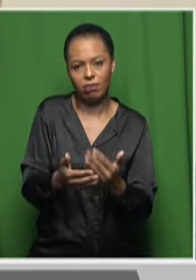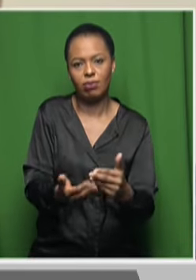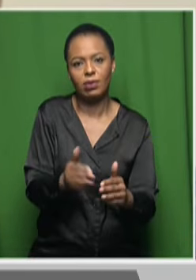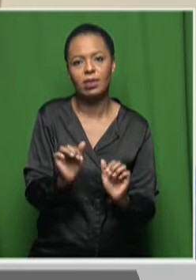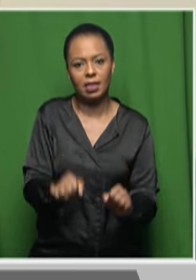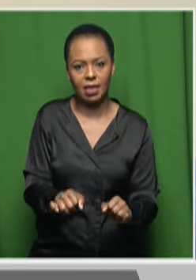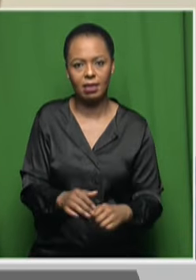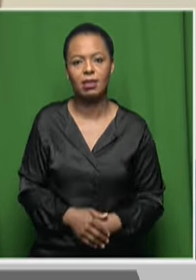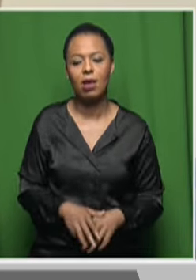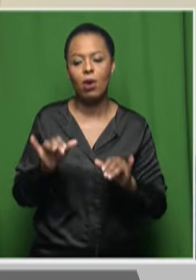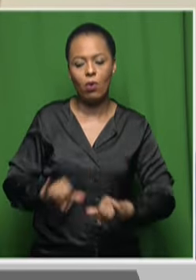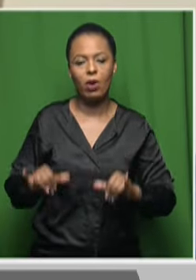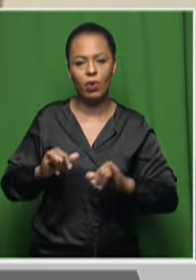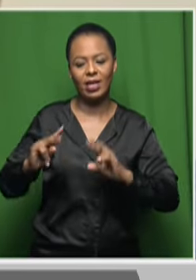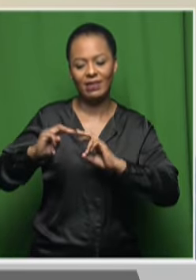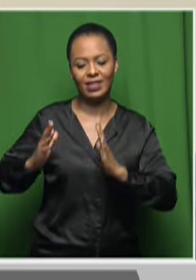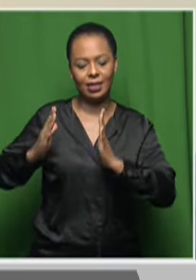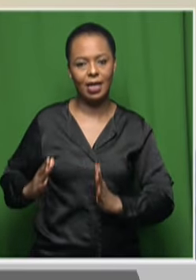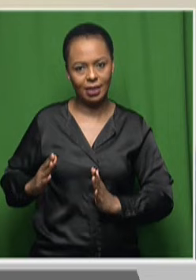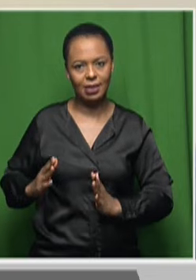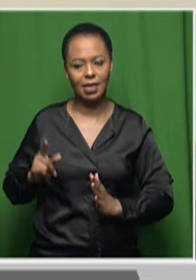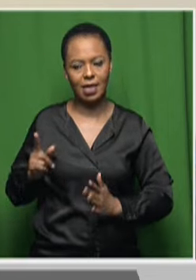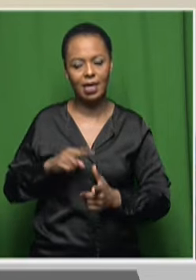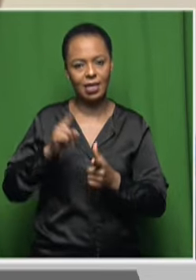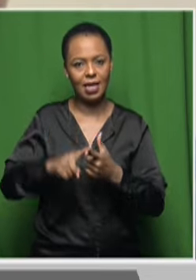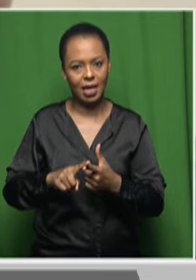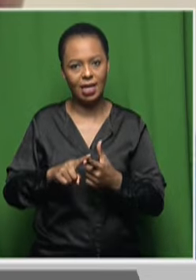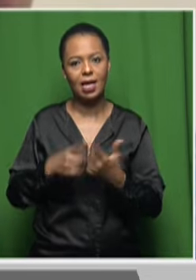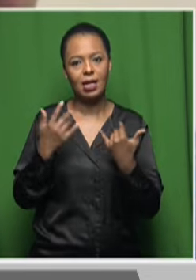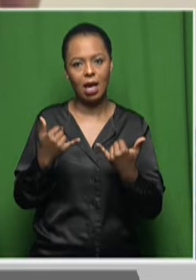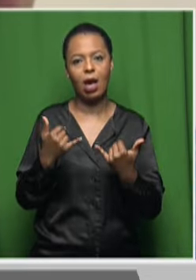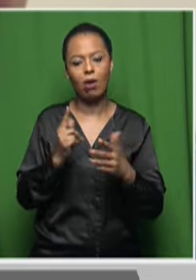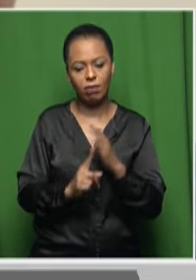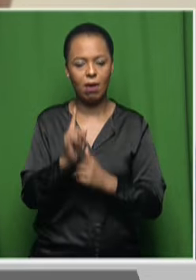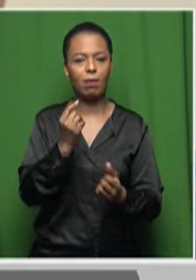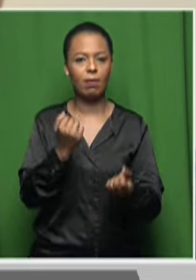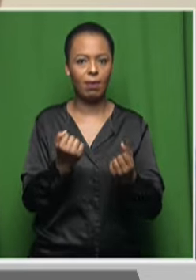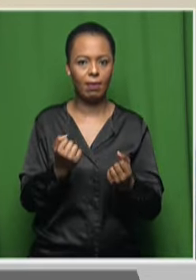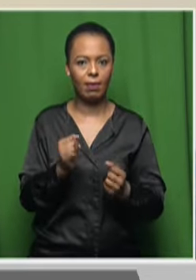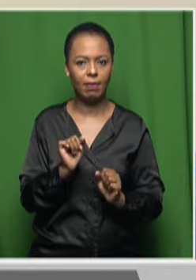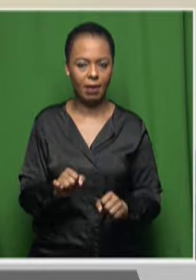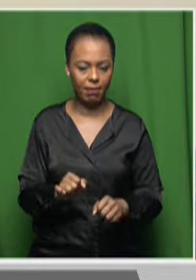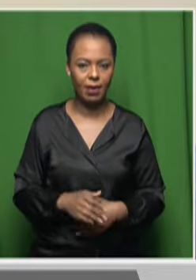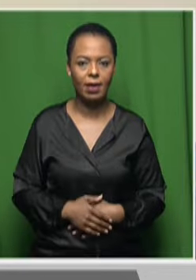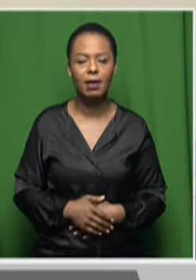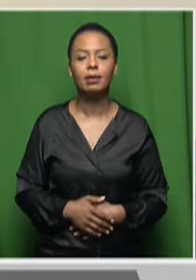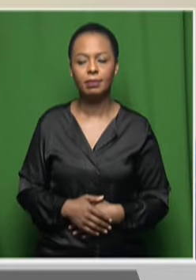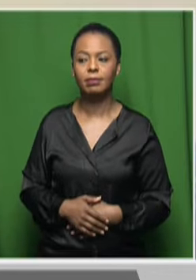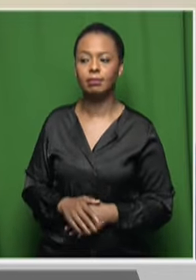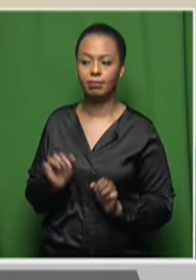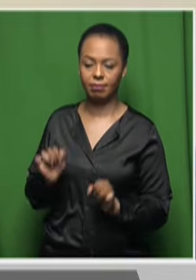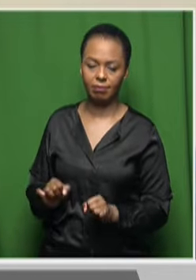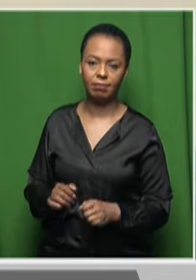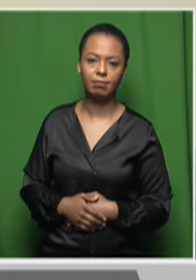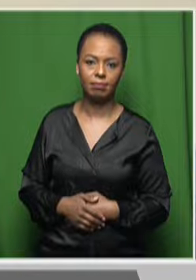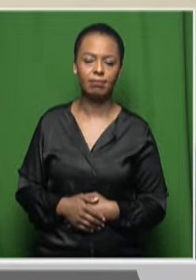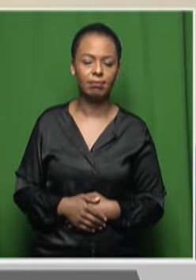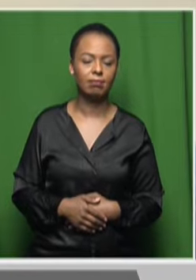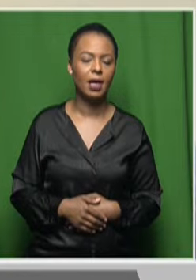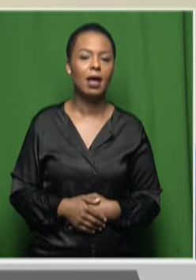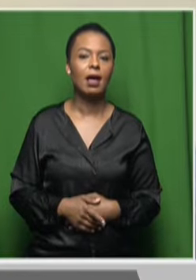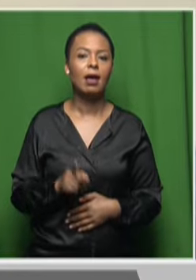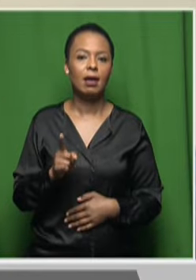an investigator, and from there it's going to be the system scope. And no doubt you will sit on that as the leader. Now, let's talk